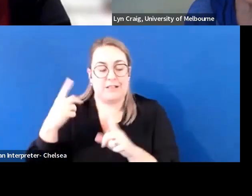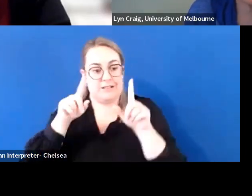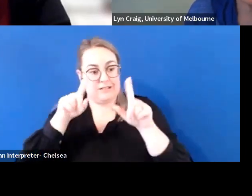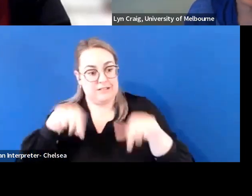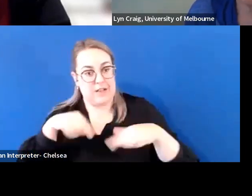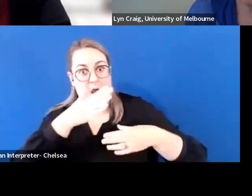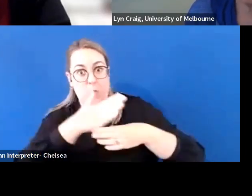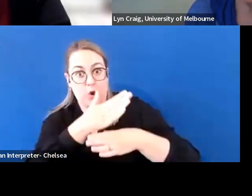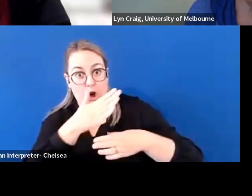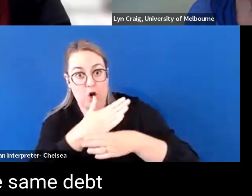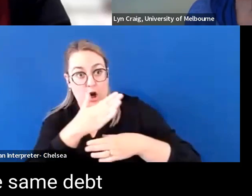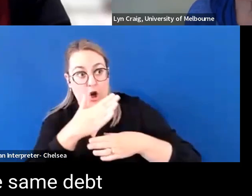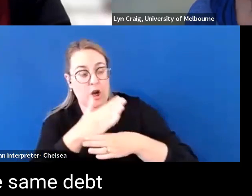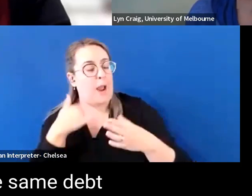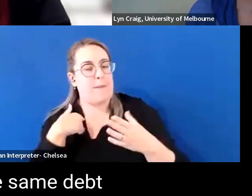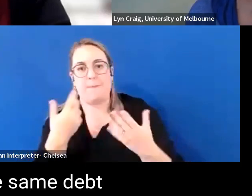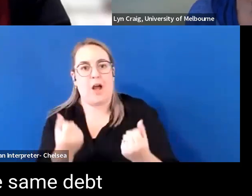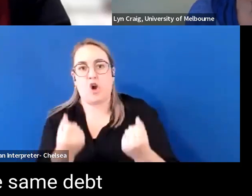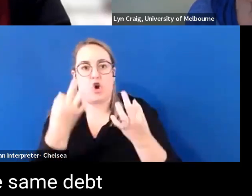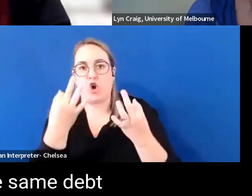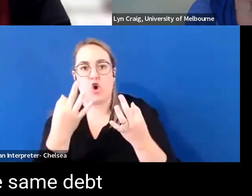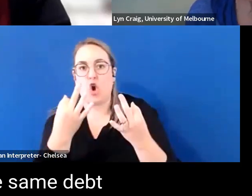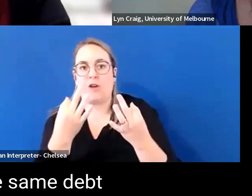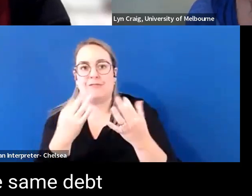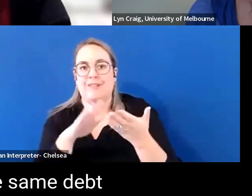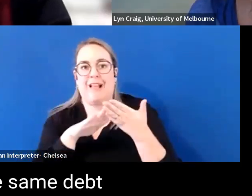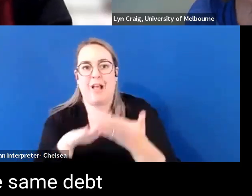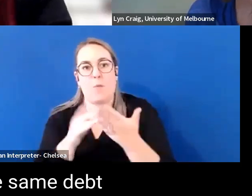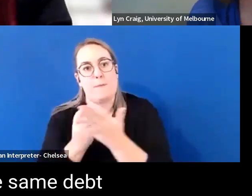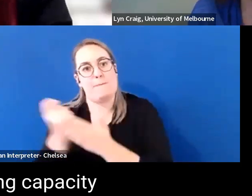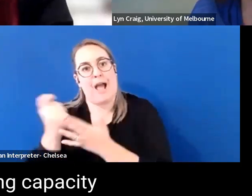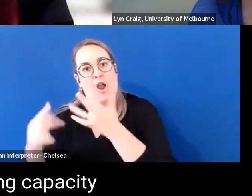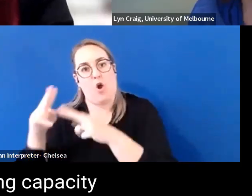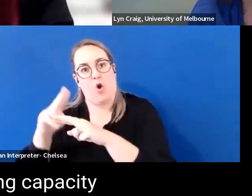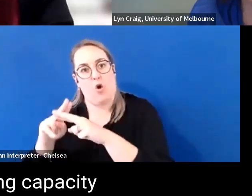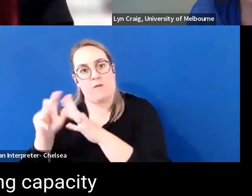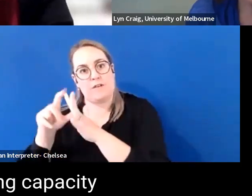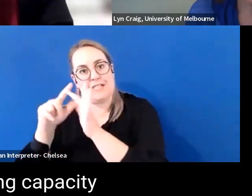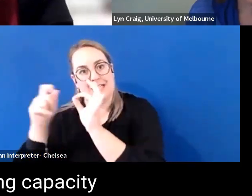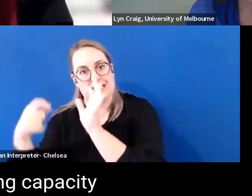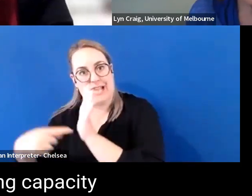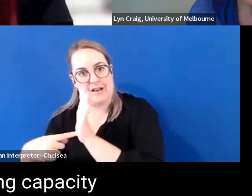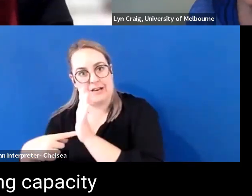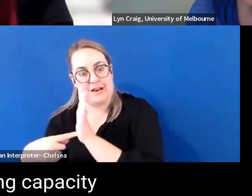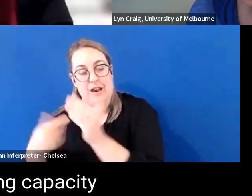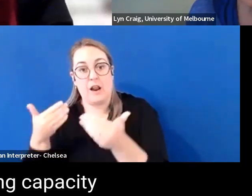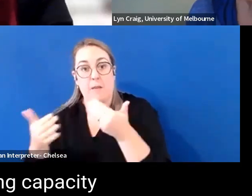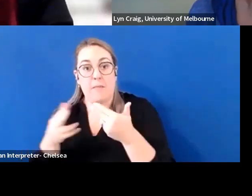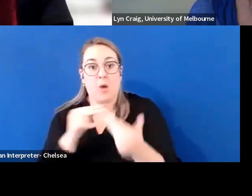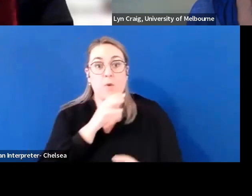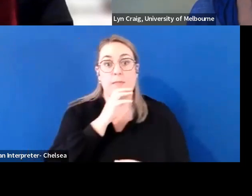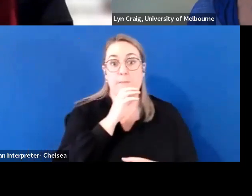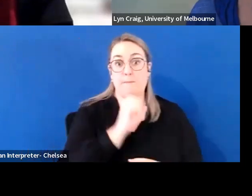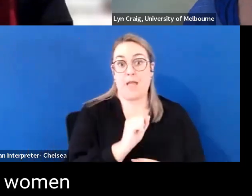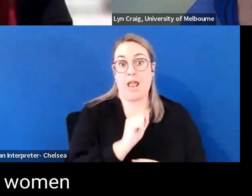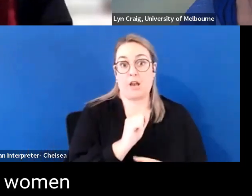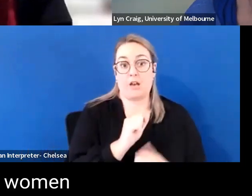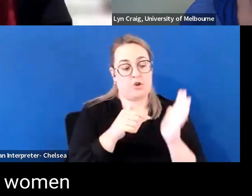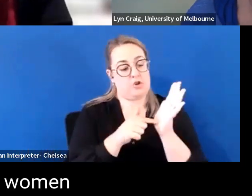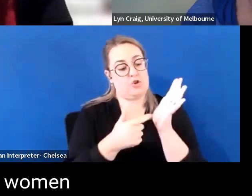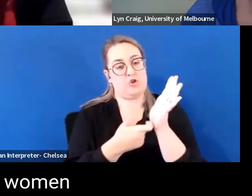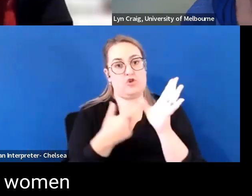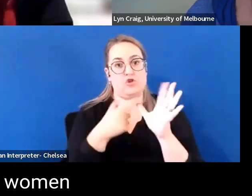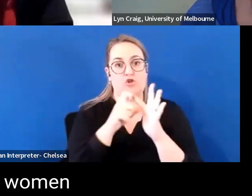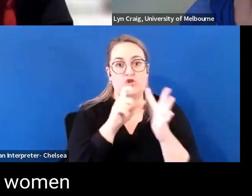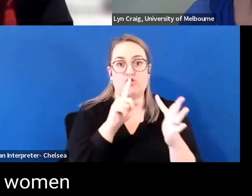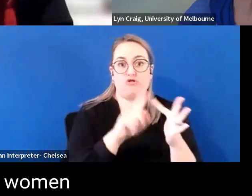don't mean you acquire the same debt to get them, but your earning capacity is higher. And